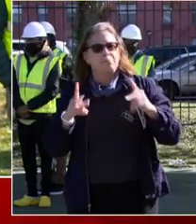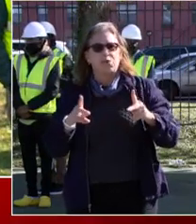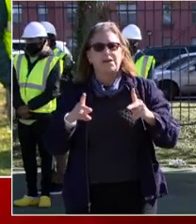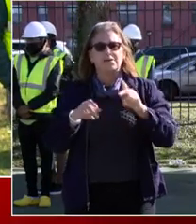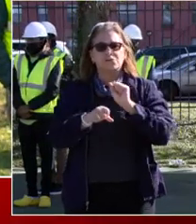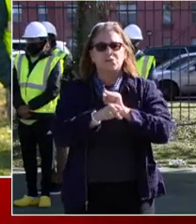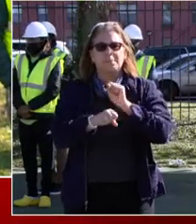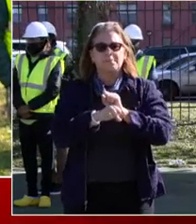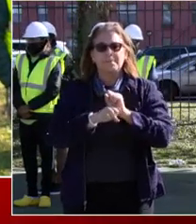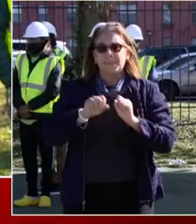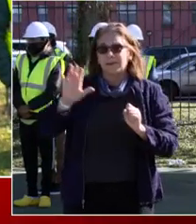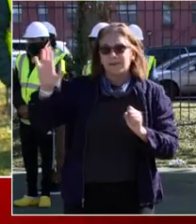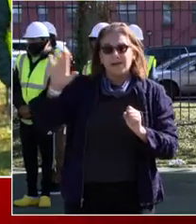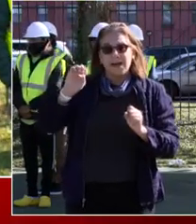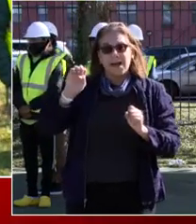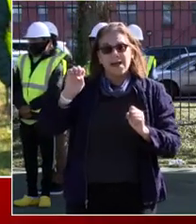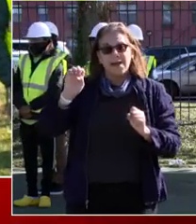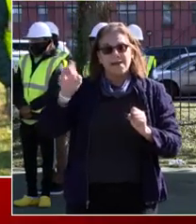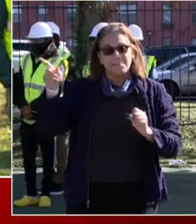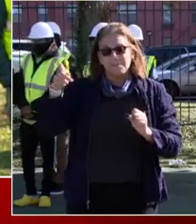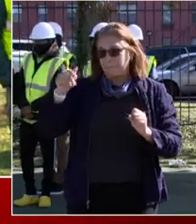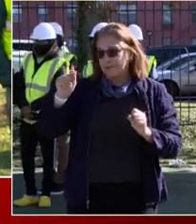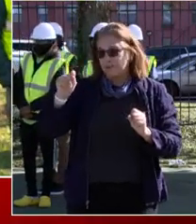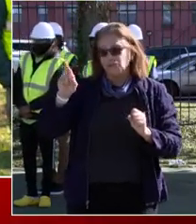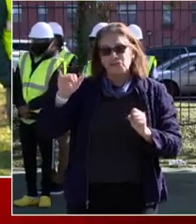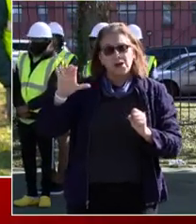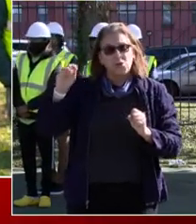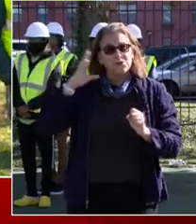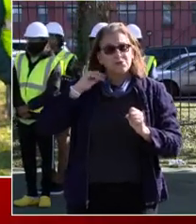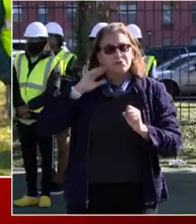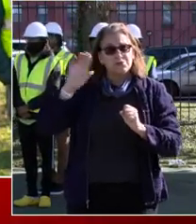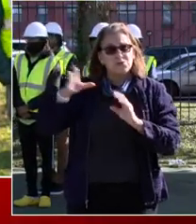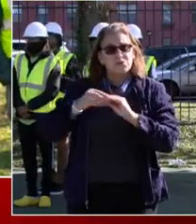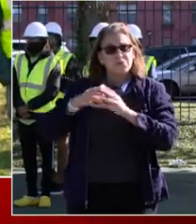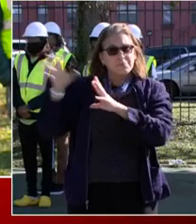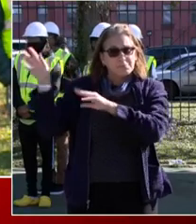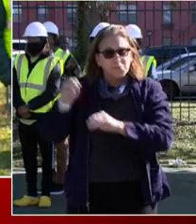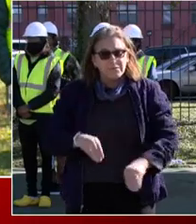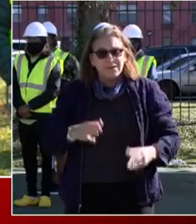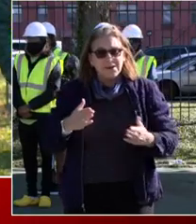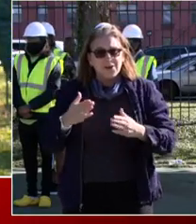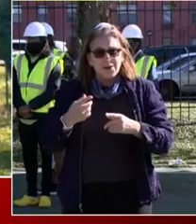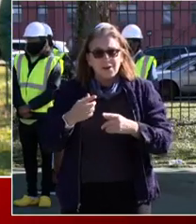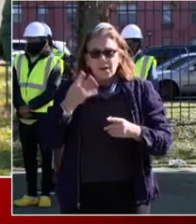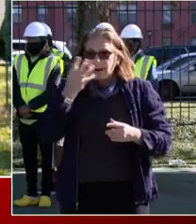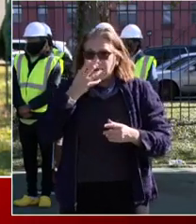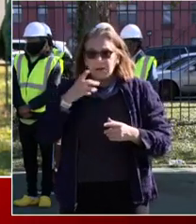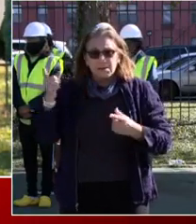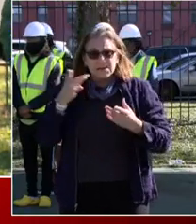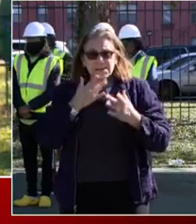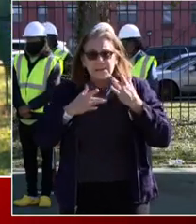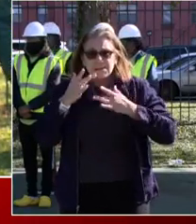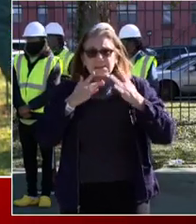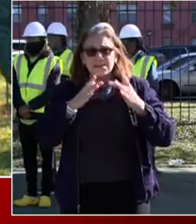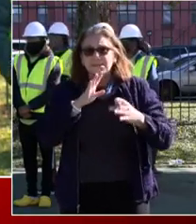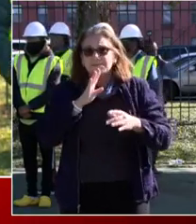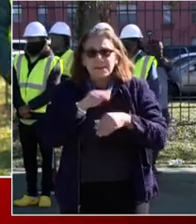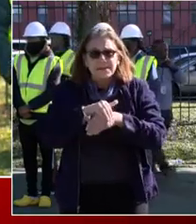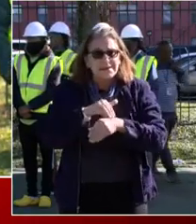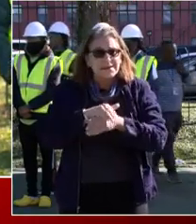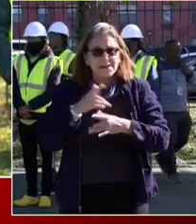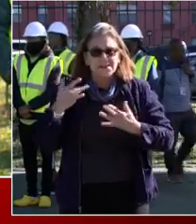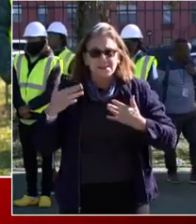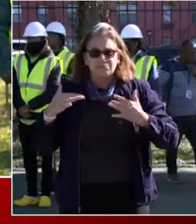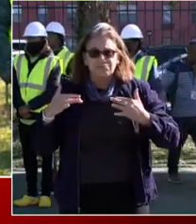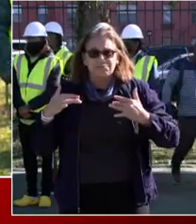country not speaking English and found an opportunity being trained in one of the programs we created. That's a